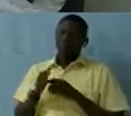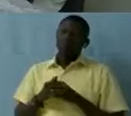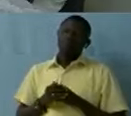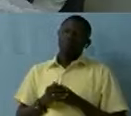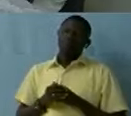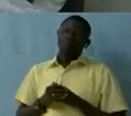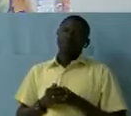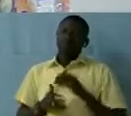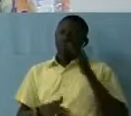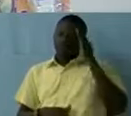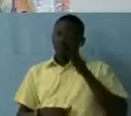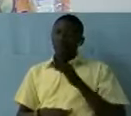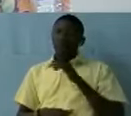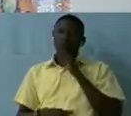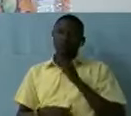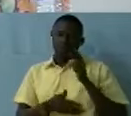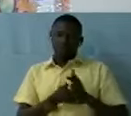stated,